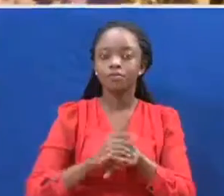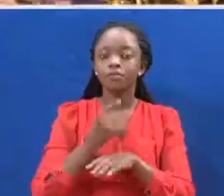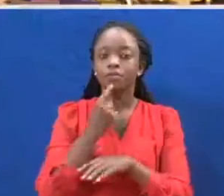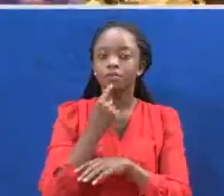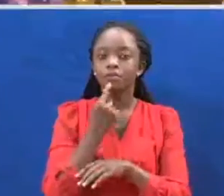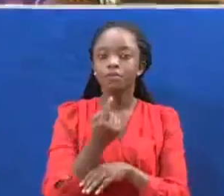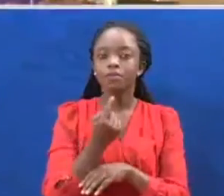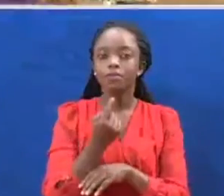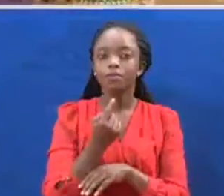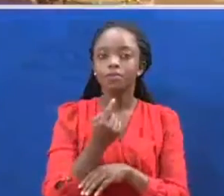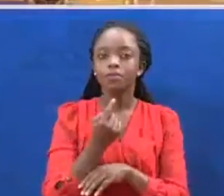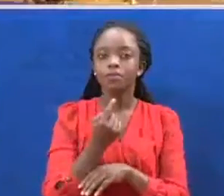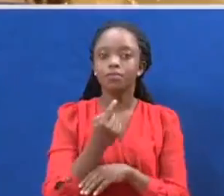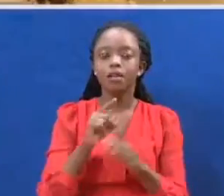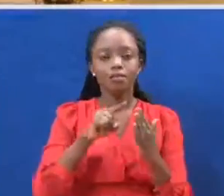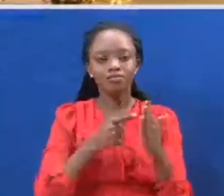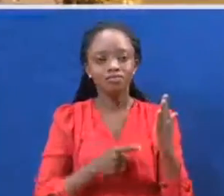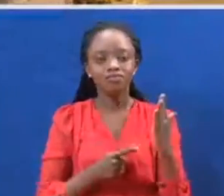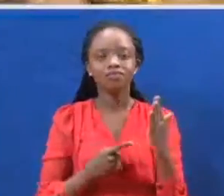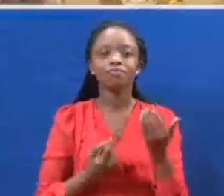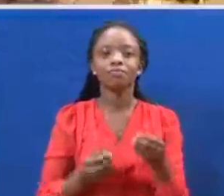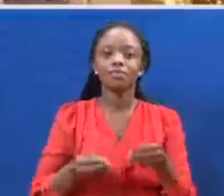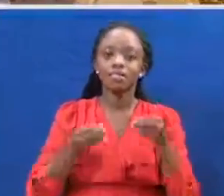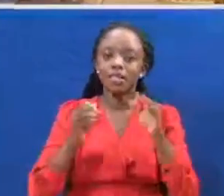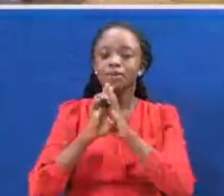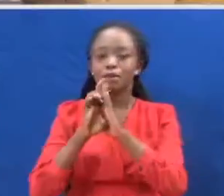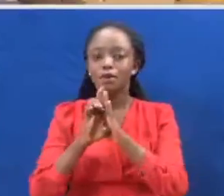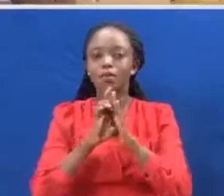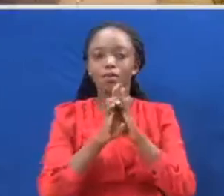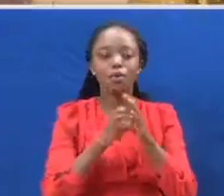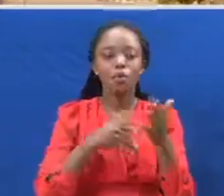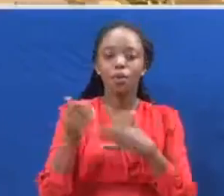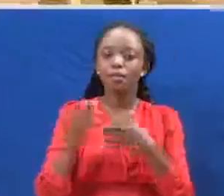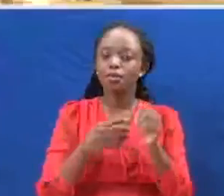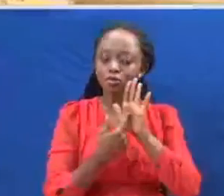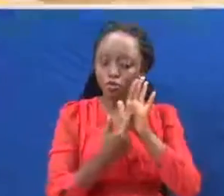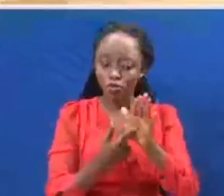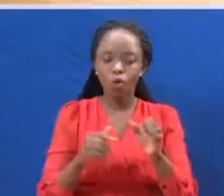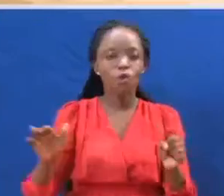hey, make 2, like this, you know, giving examples and, you know, showing practically.